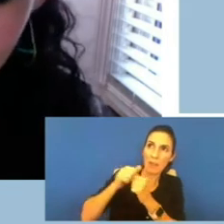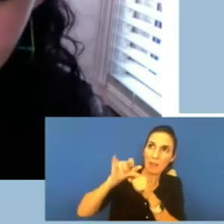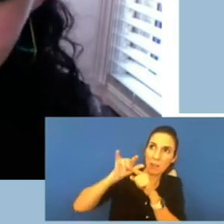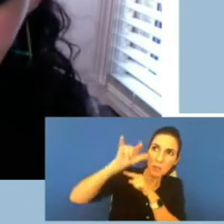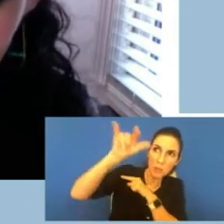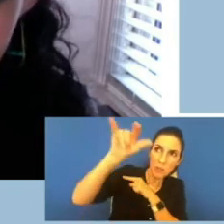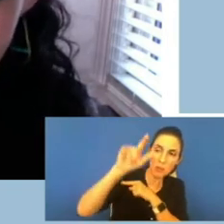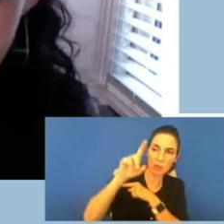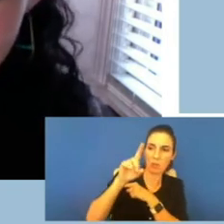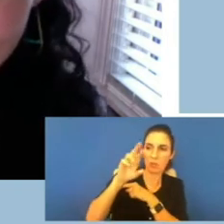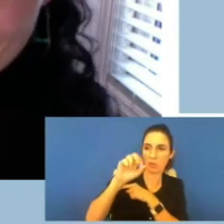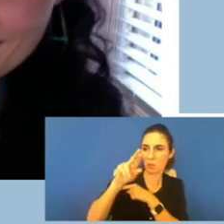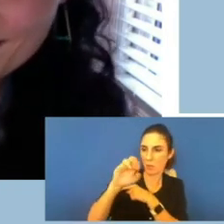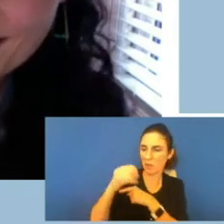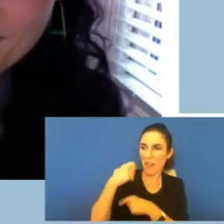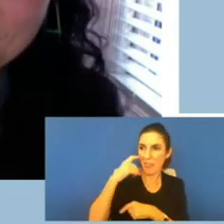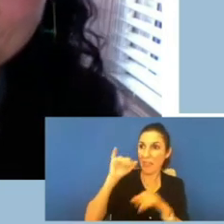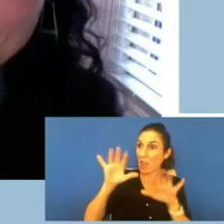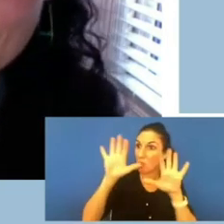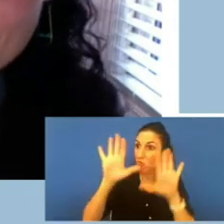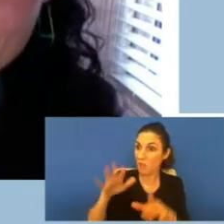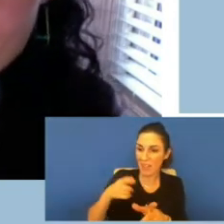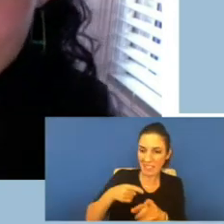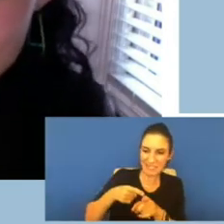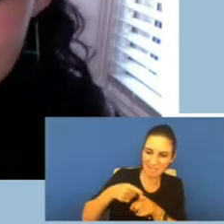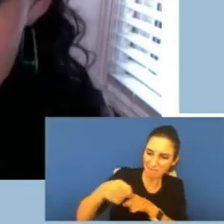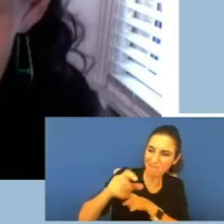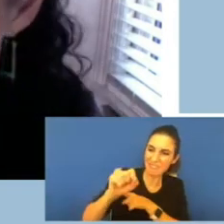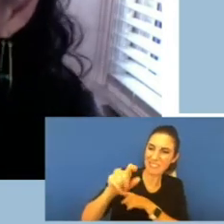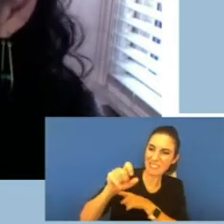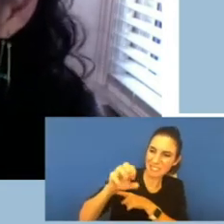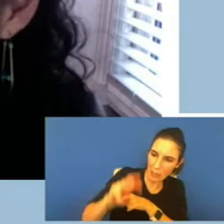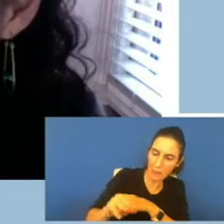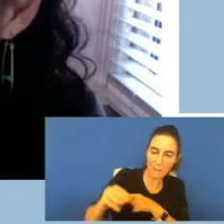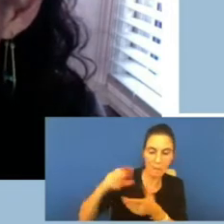like good STEAM learning, right? Good access to